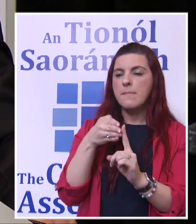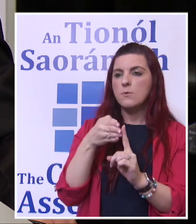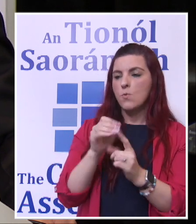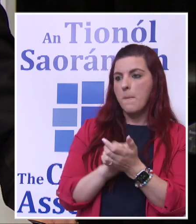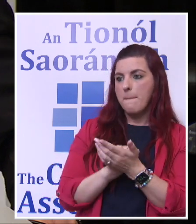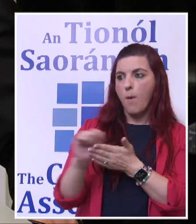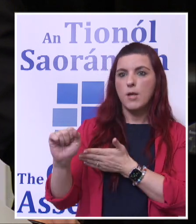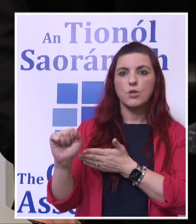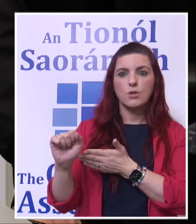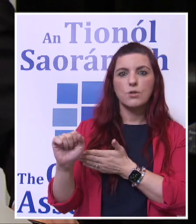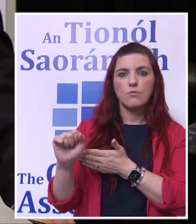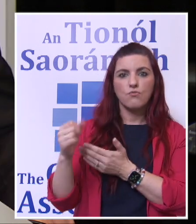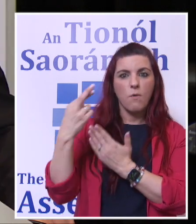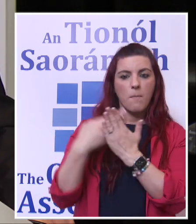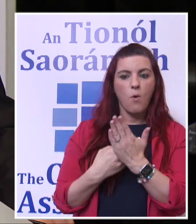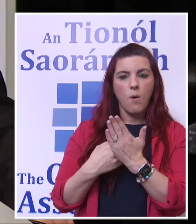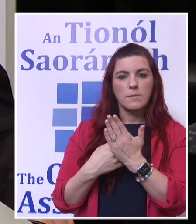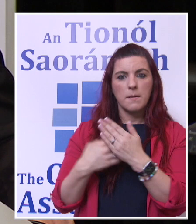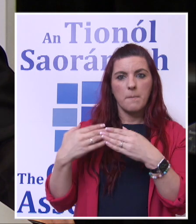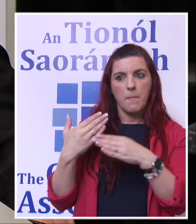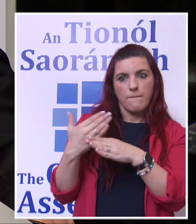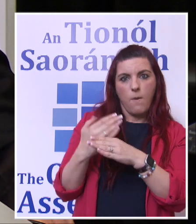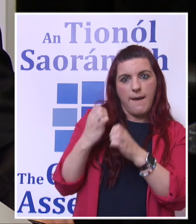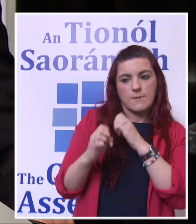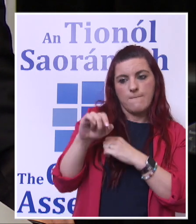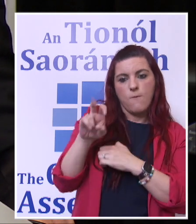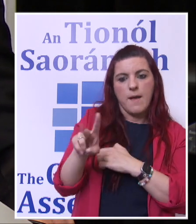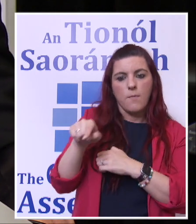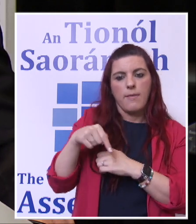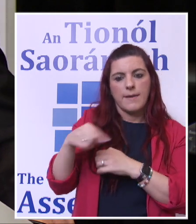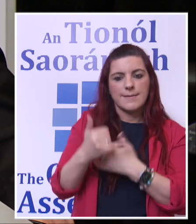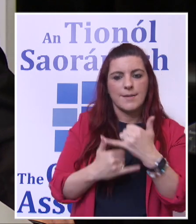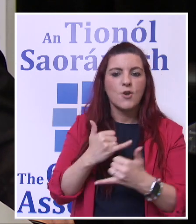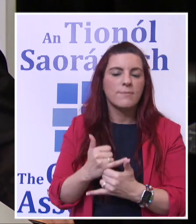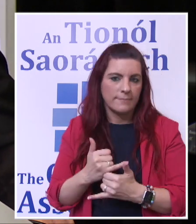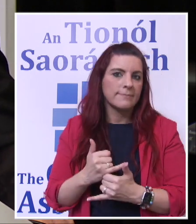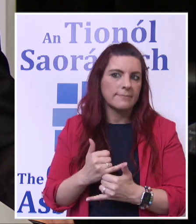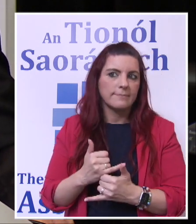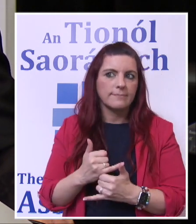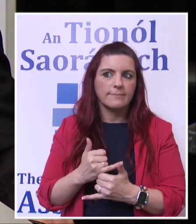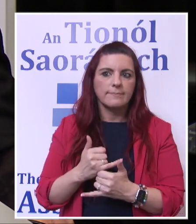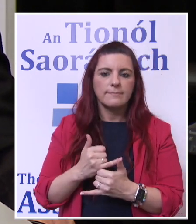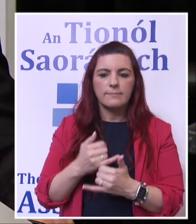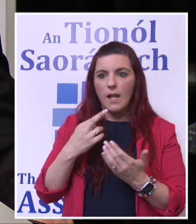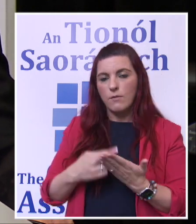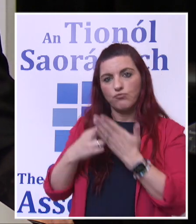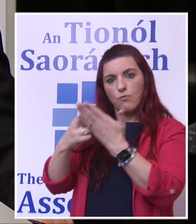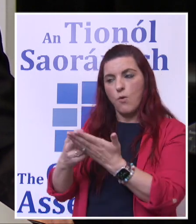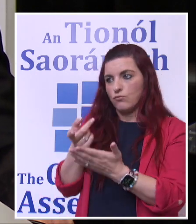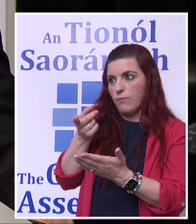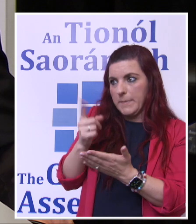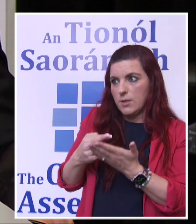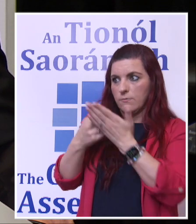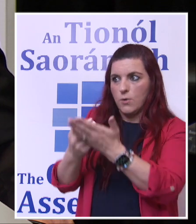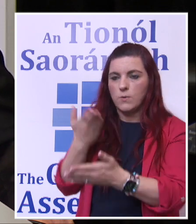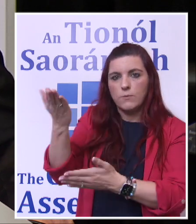published by end November of this year, issue that report and recommendations to our House of